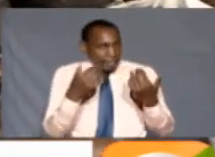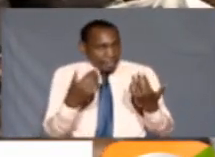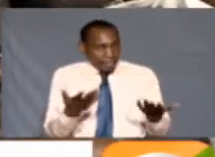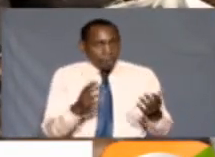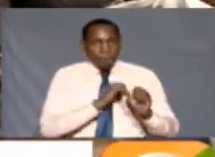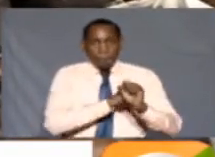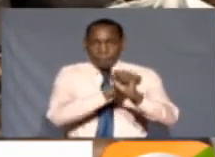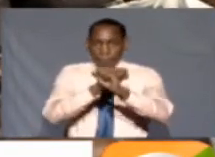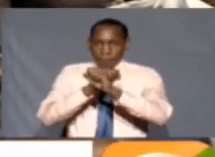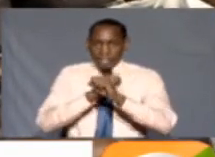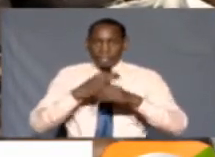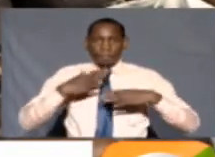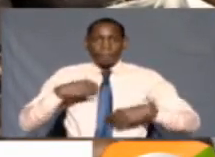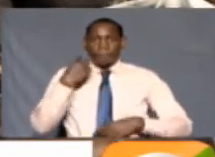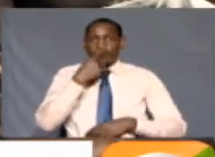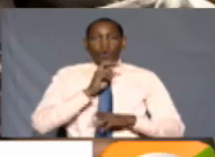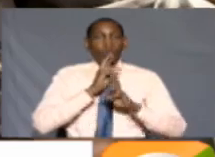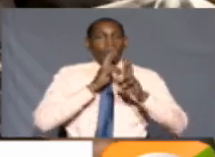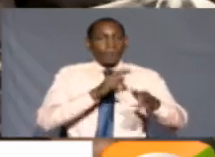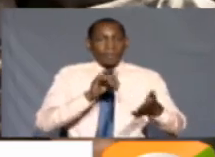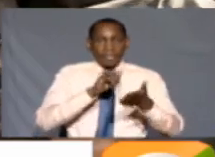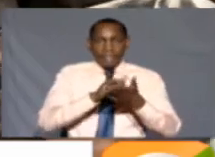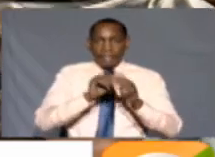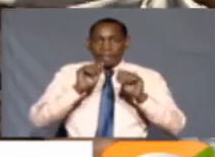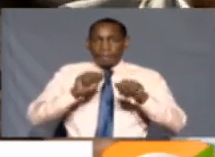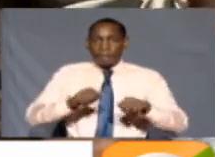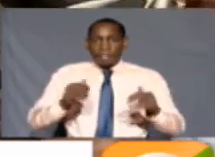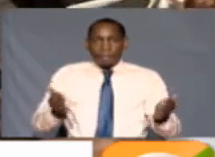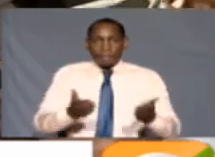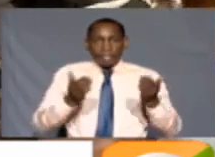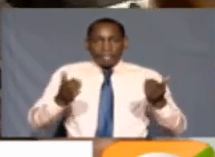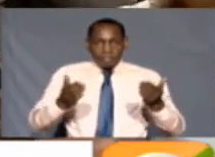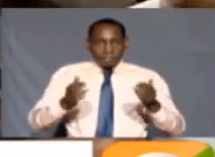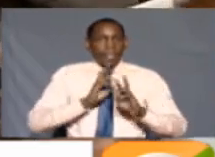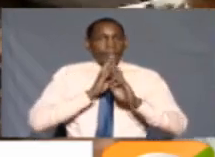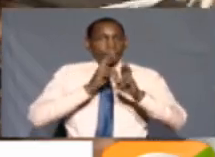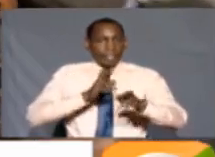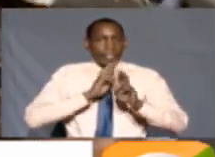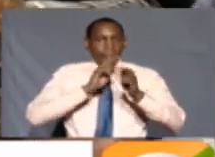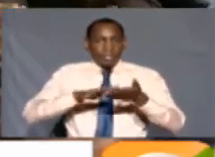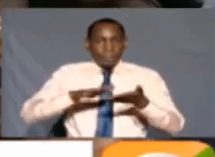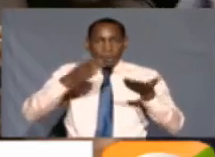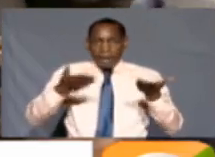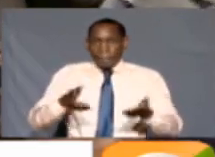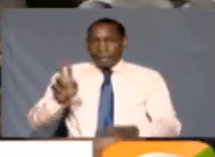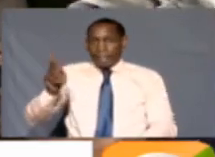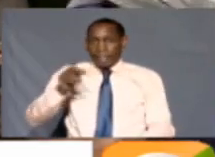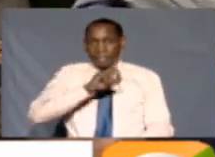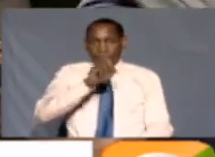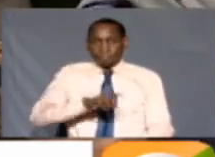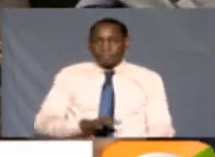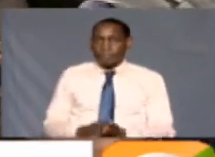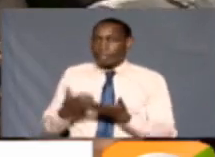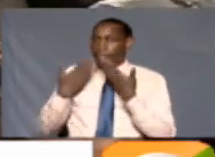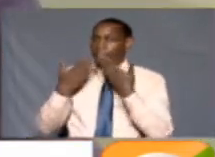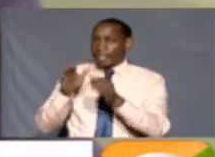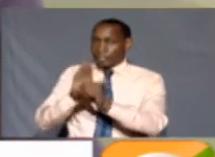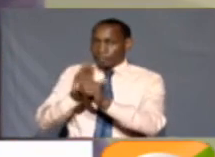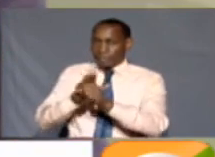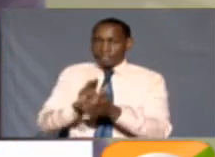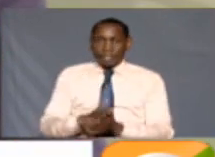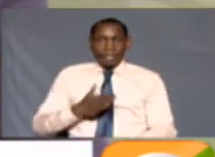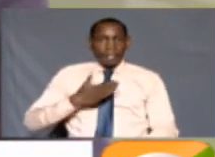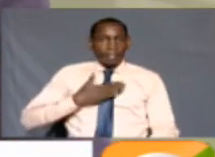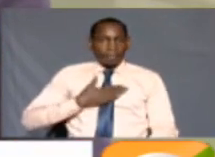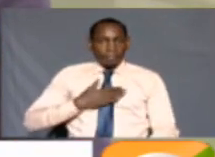we protect whistleblowers so that we nurture the culture of whistleblowing here in Kenya? Thank you very much, Trevor. I think I